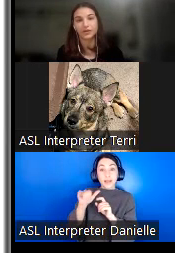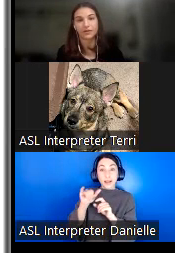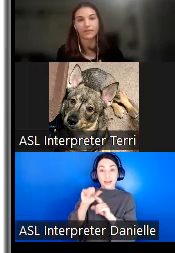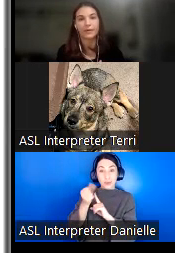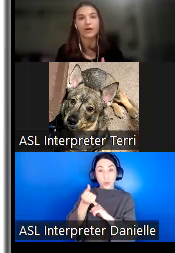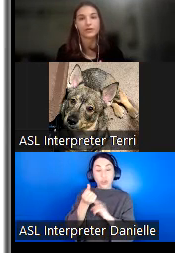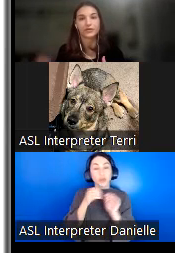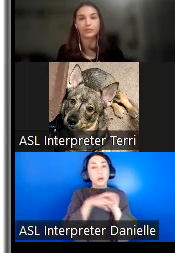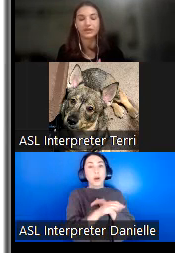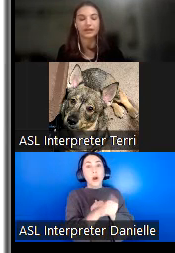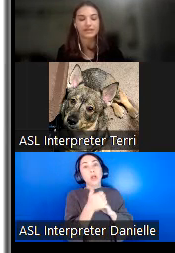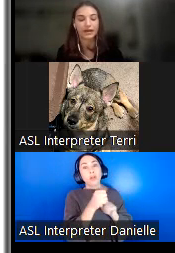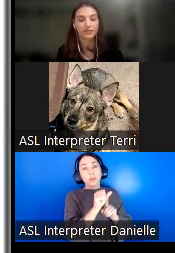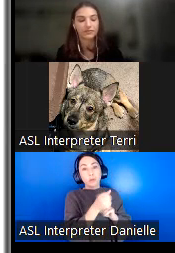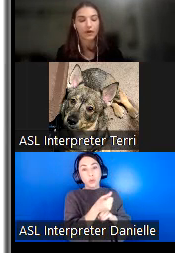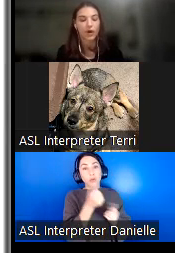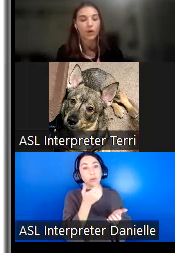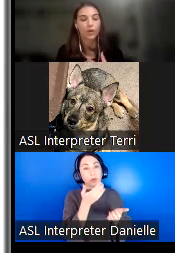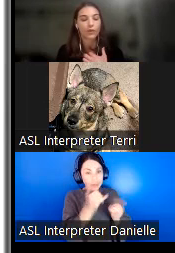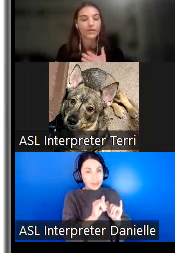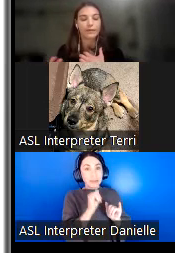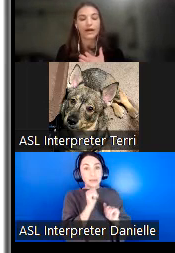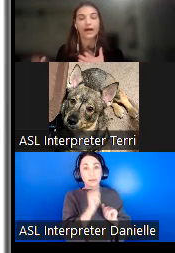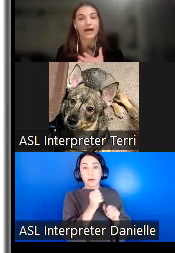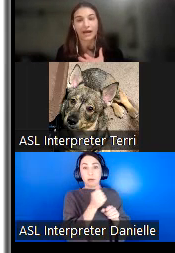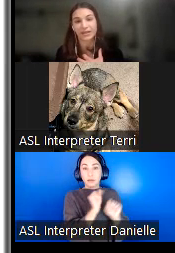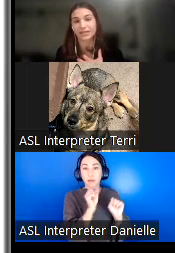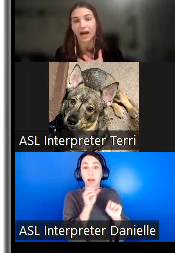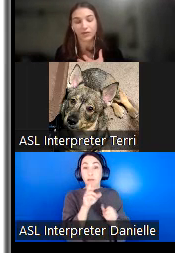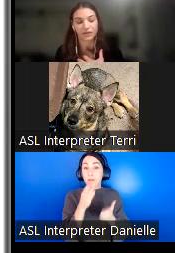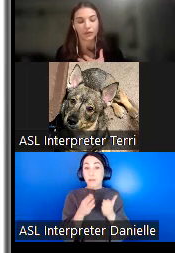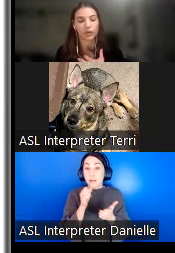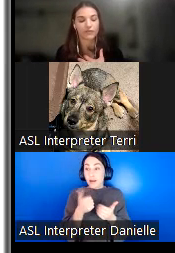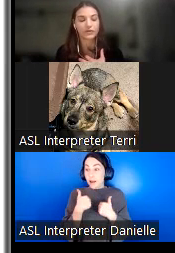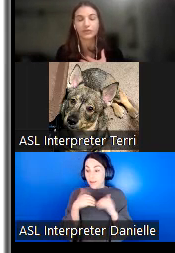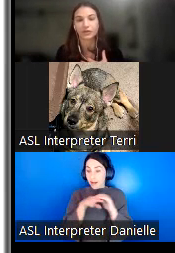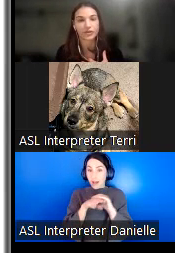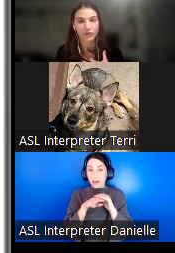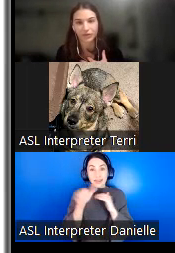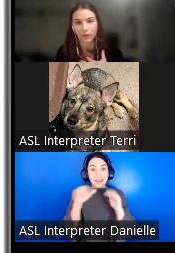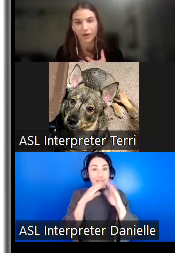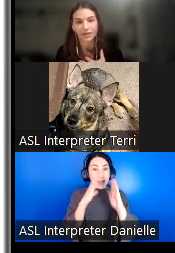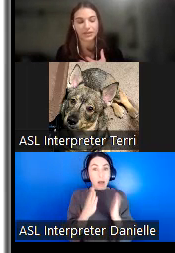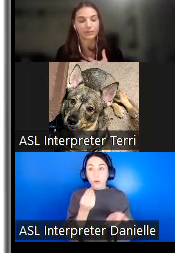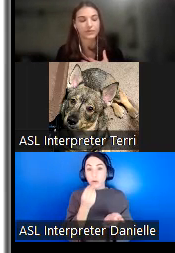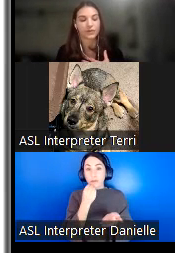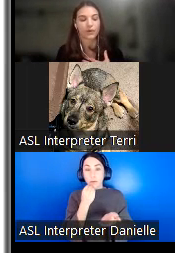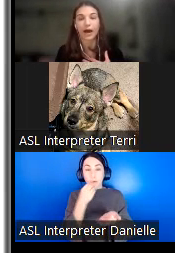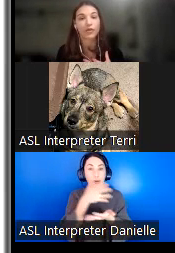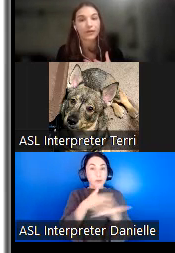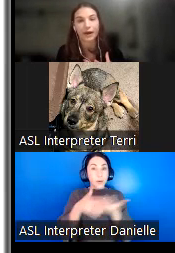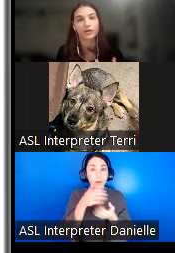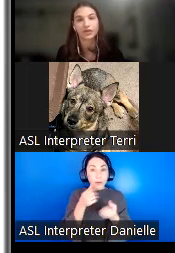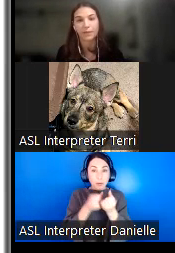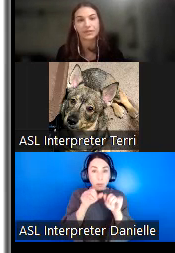another situation that may also be unsafe, or where they may not have access to housing or food or social support systems